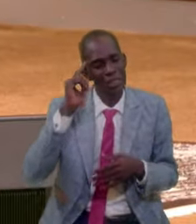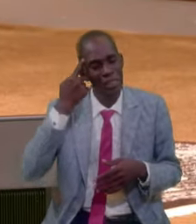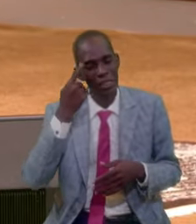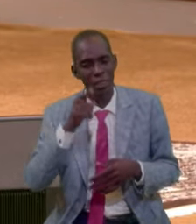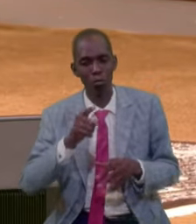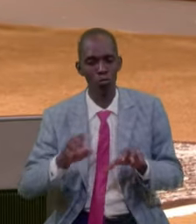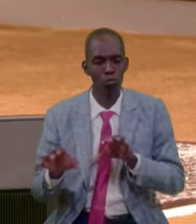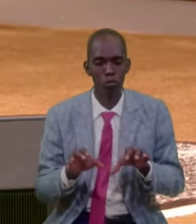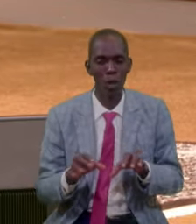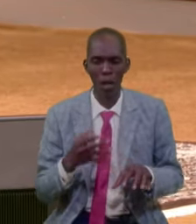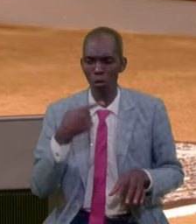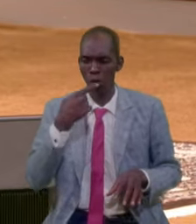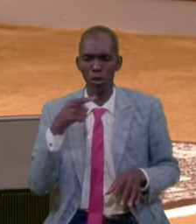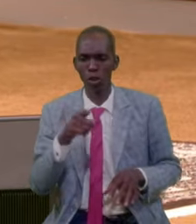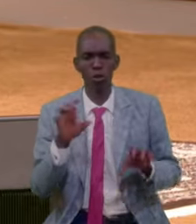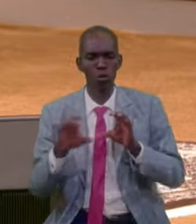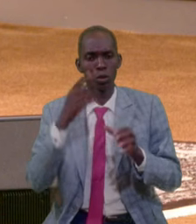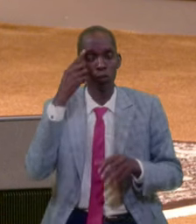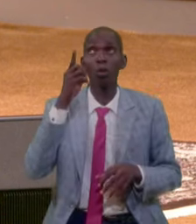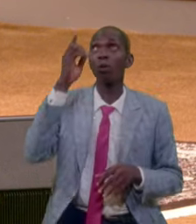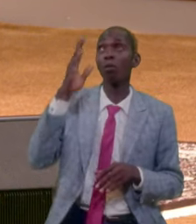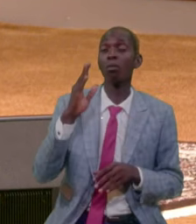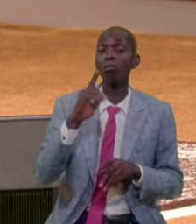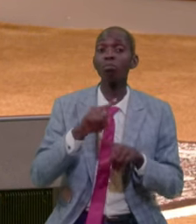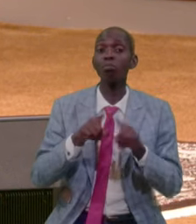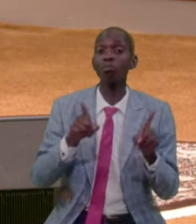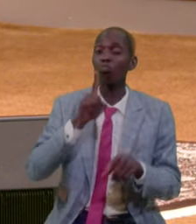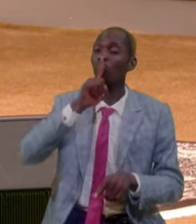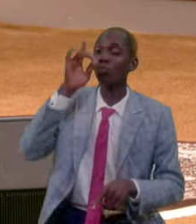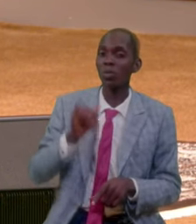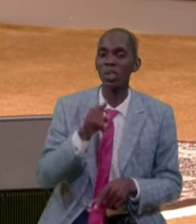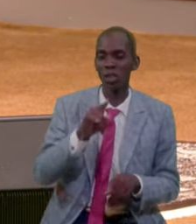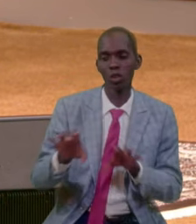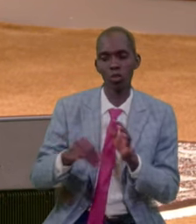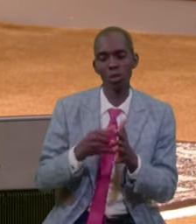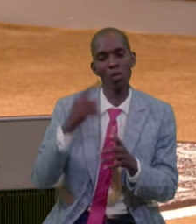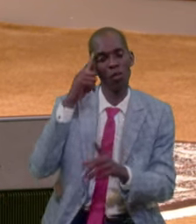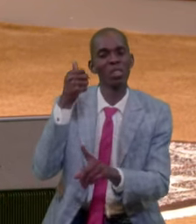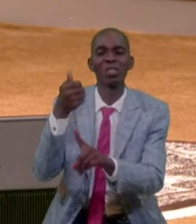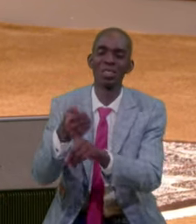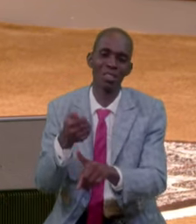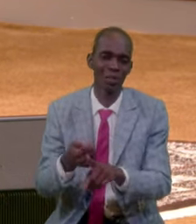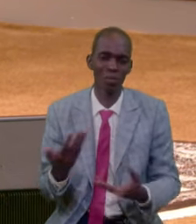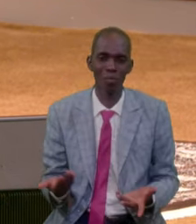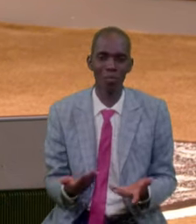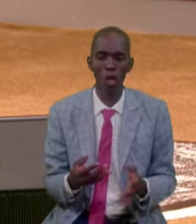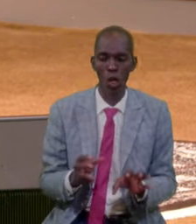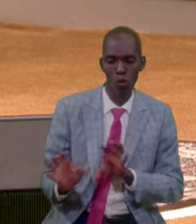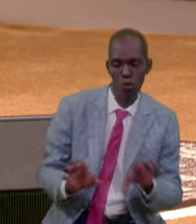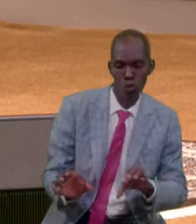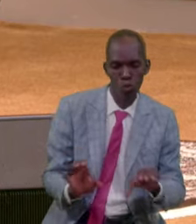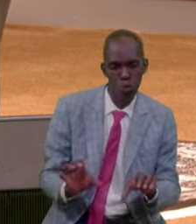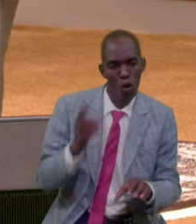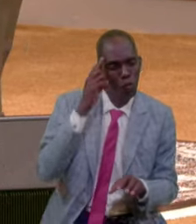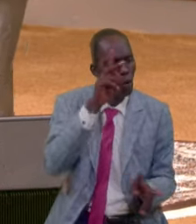for God, really they're doing it for themselves. They're doing it for people to appreciate them.